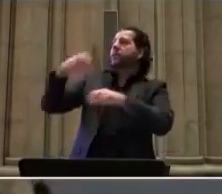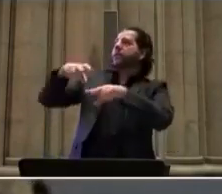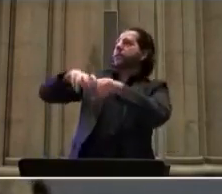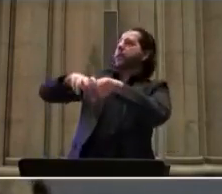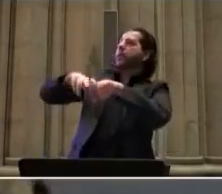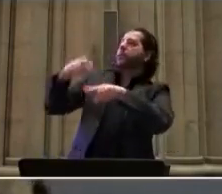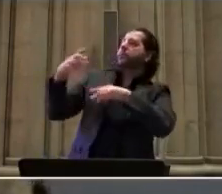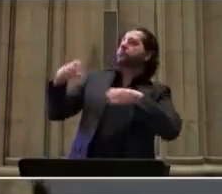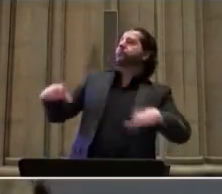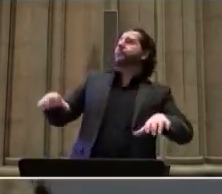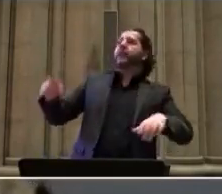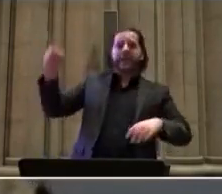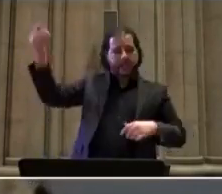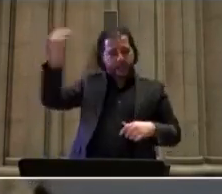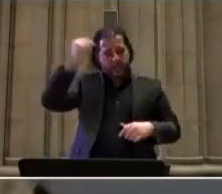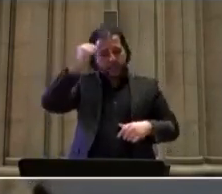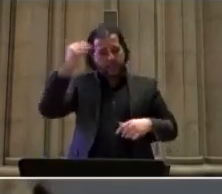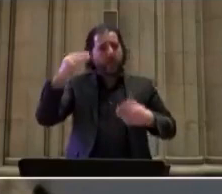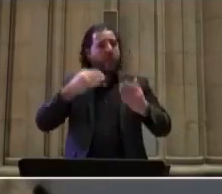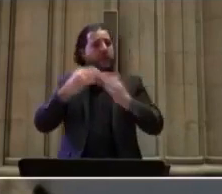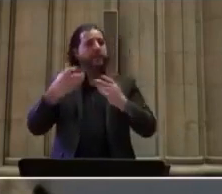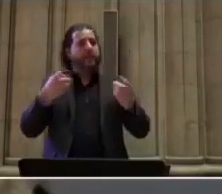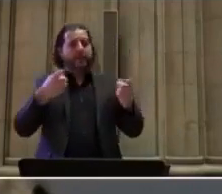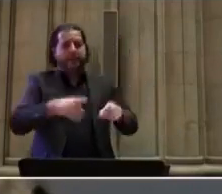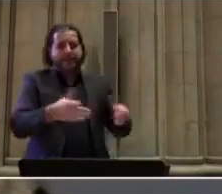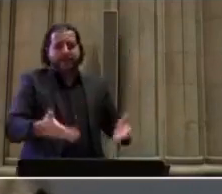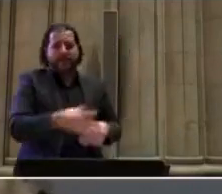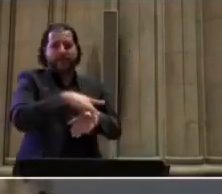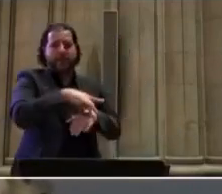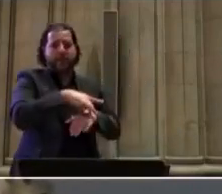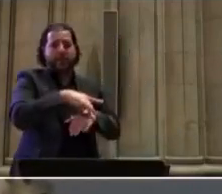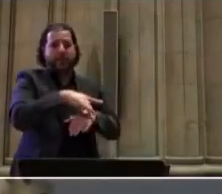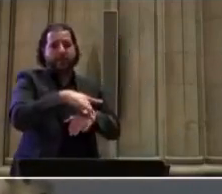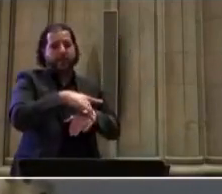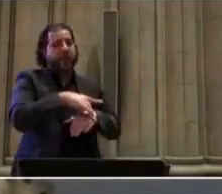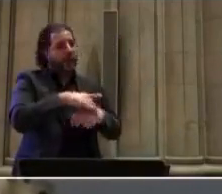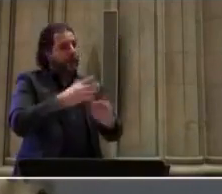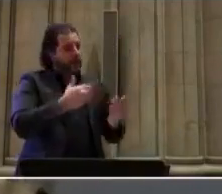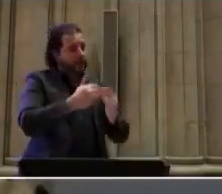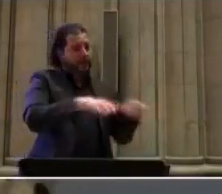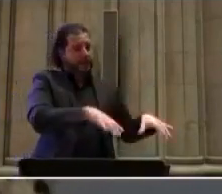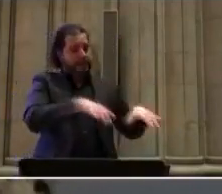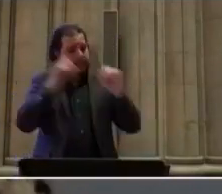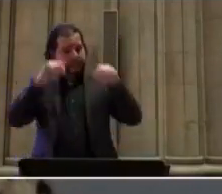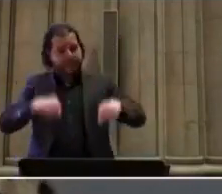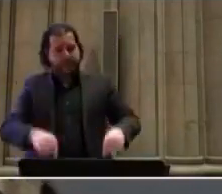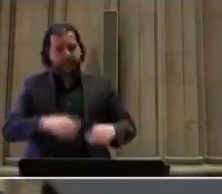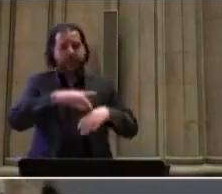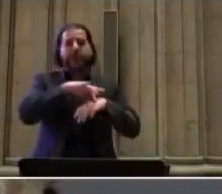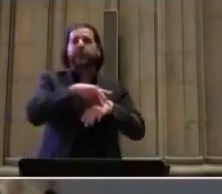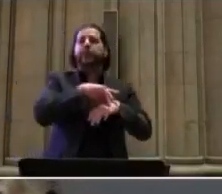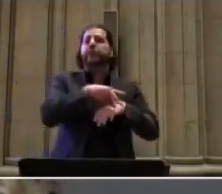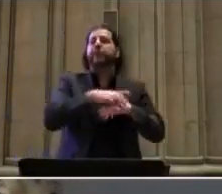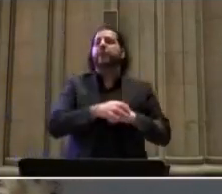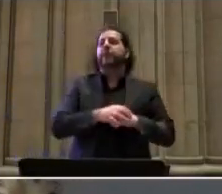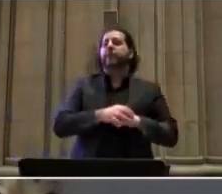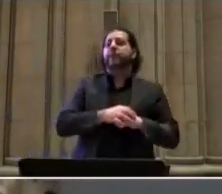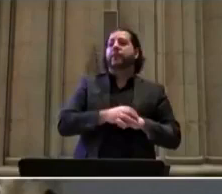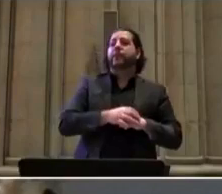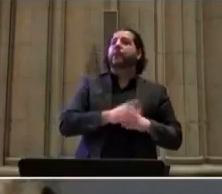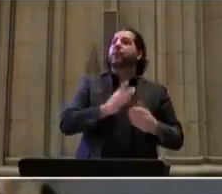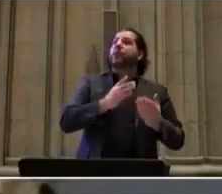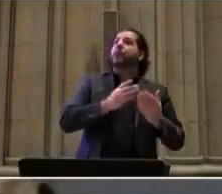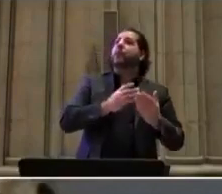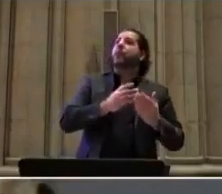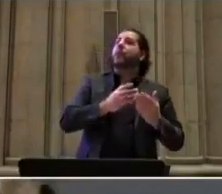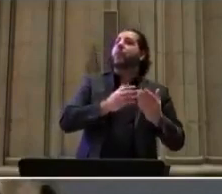He knows whatever goes into the earth and whatever comes out of it. And whatever descends from the